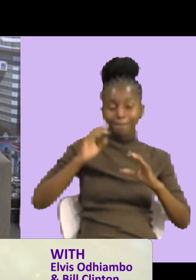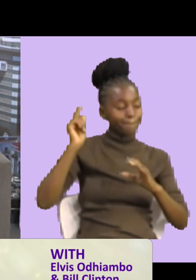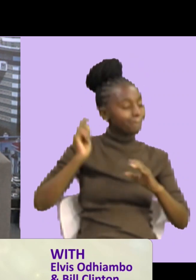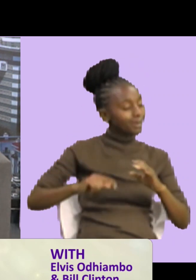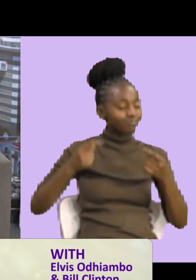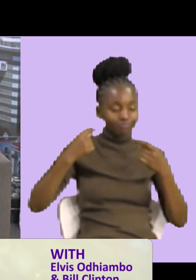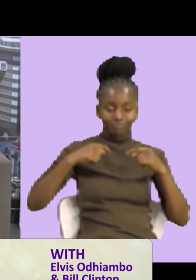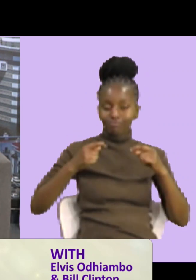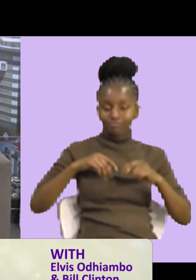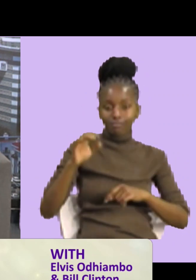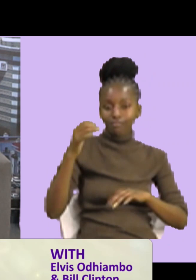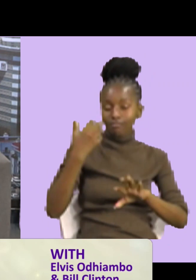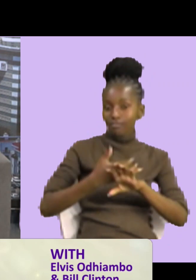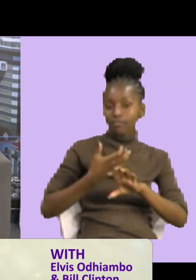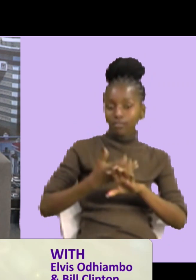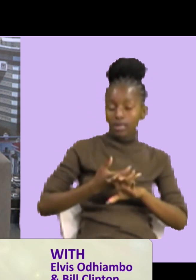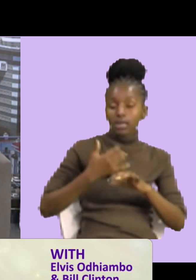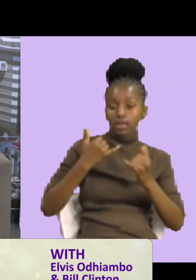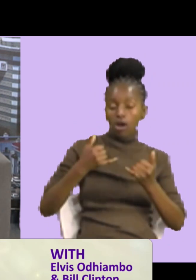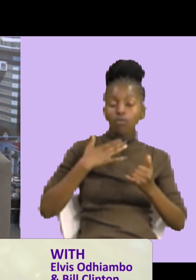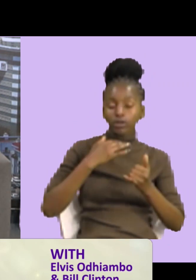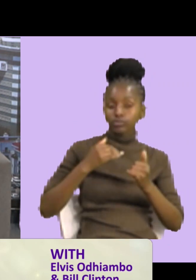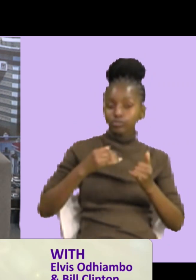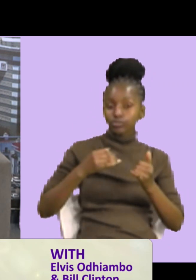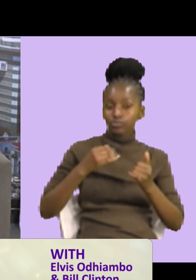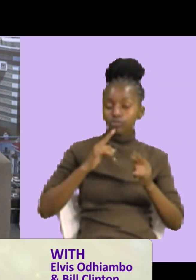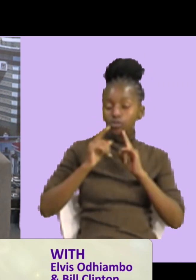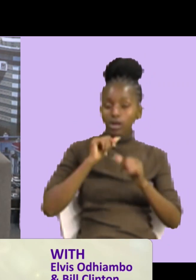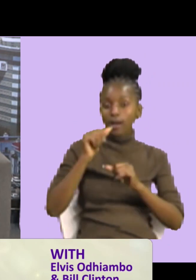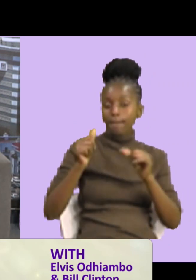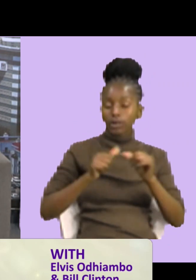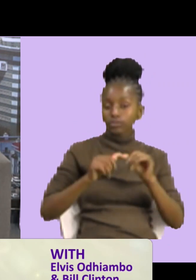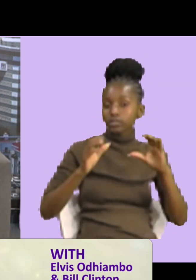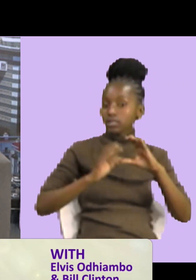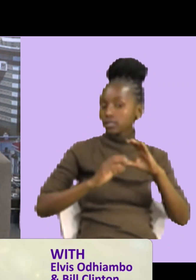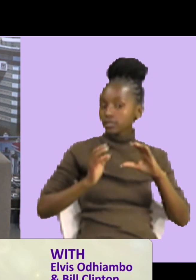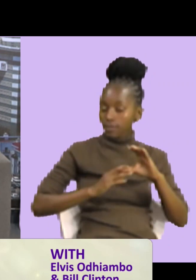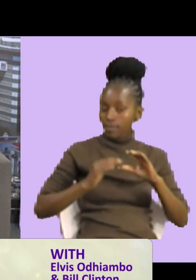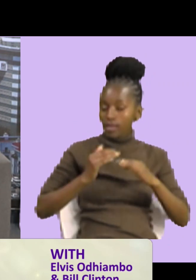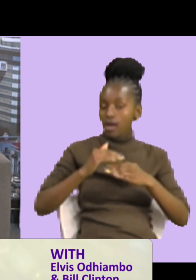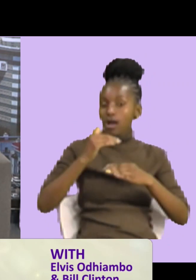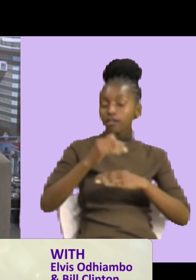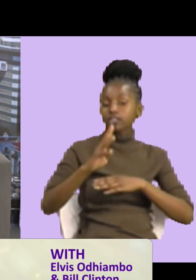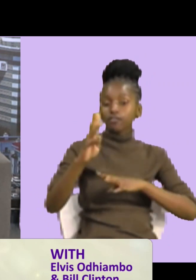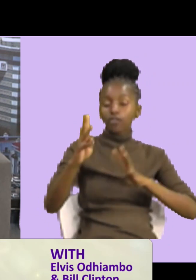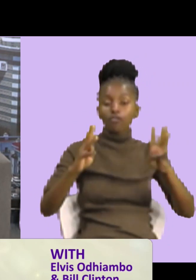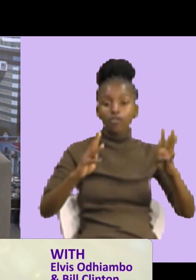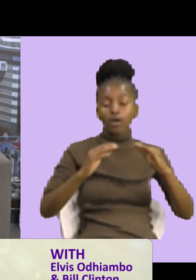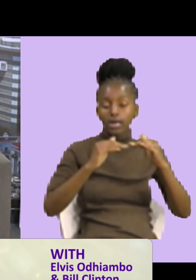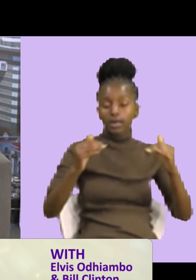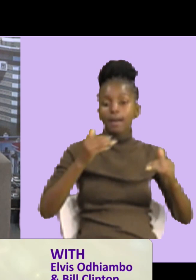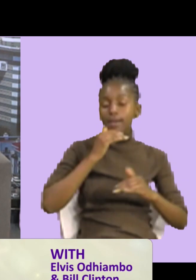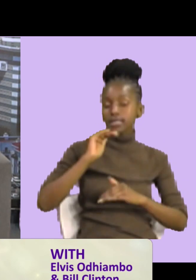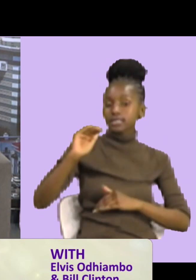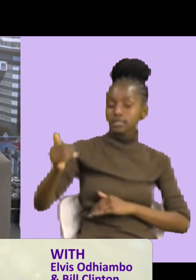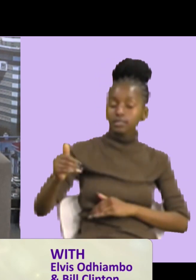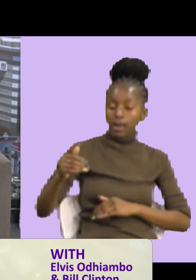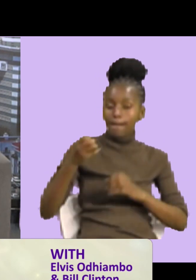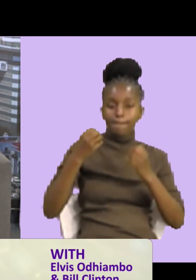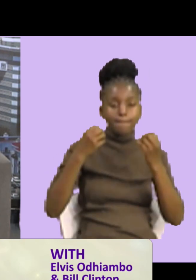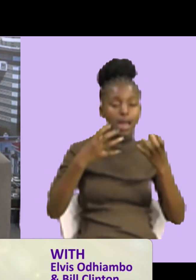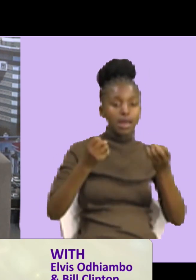us to look at as we wind up the top 10. Chelsea, after the 4-4 draw against Manchester City. Many